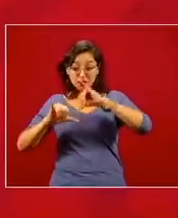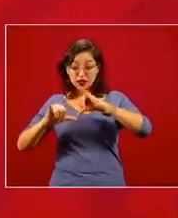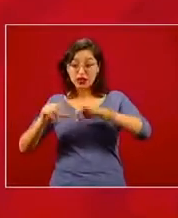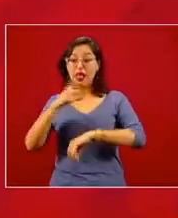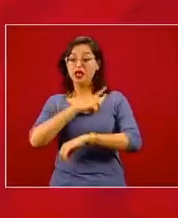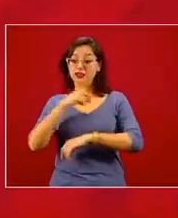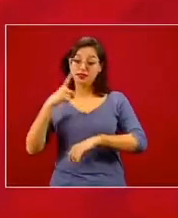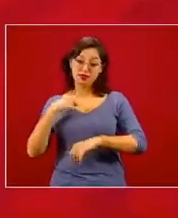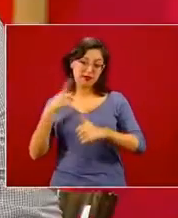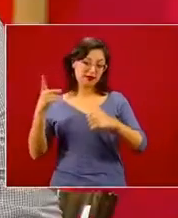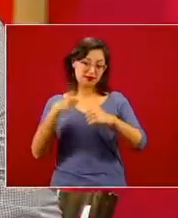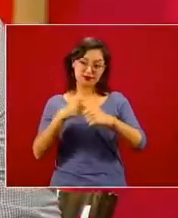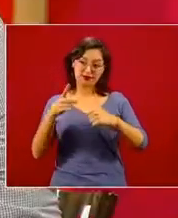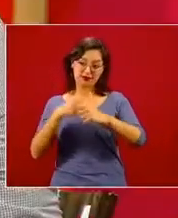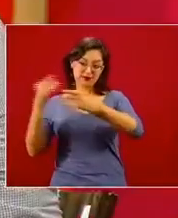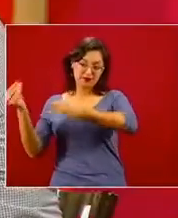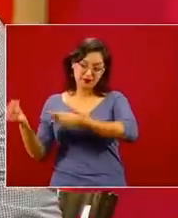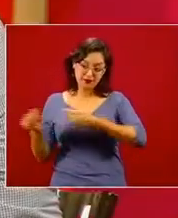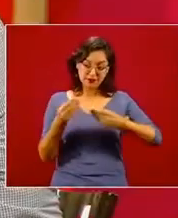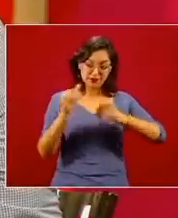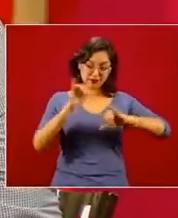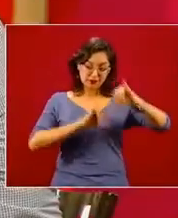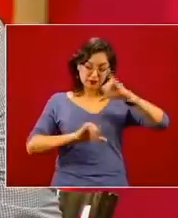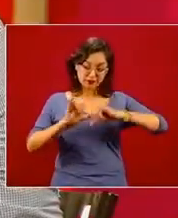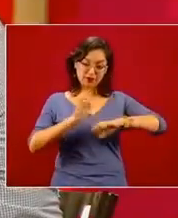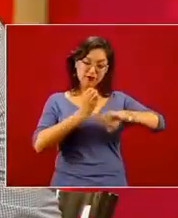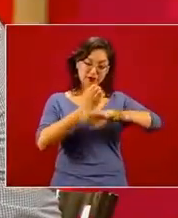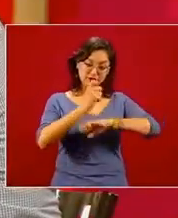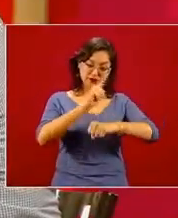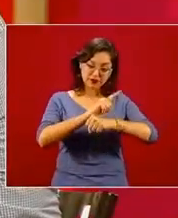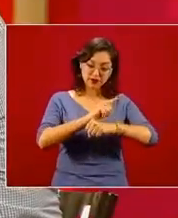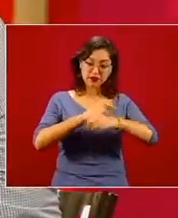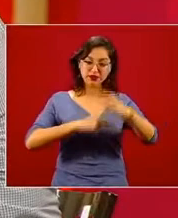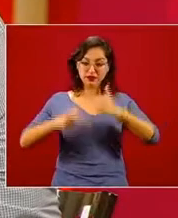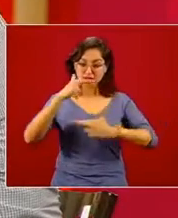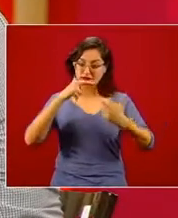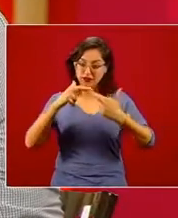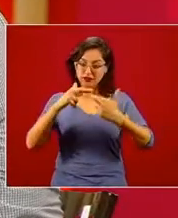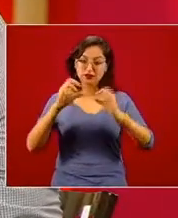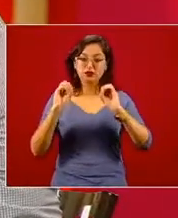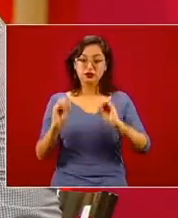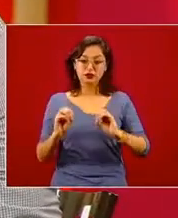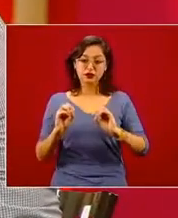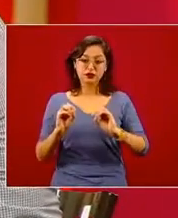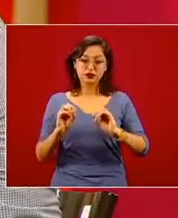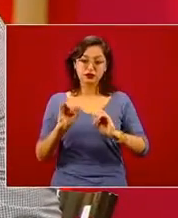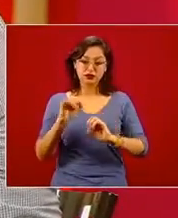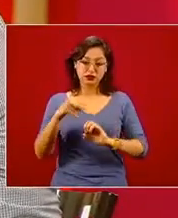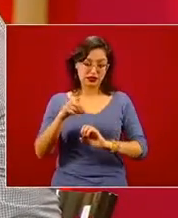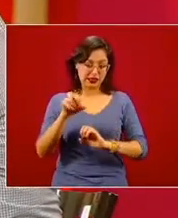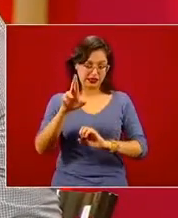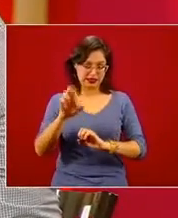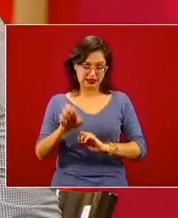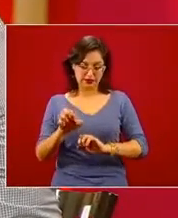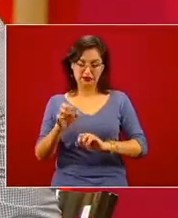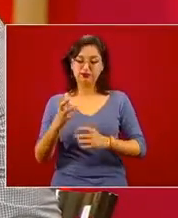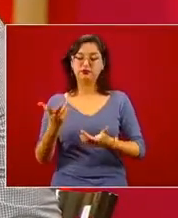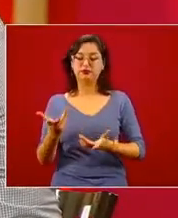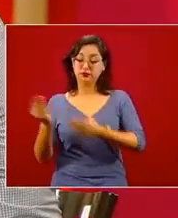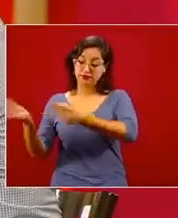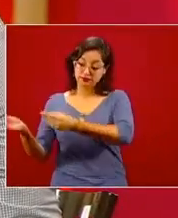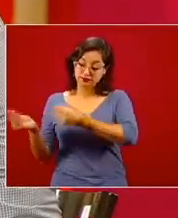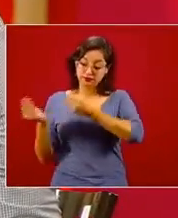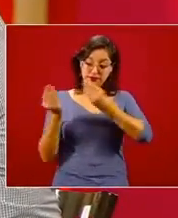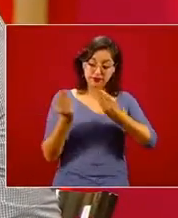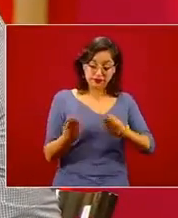un laboratorio de la red, ya sea un notice laboratorio the estatal, un system laboratorio that regional someone was tested, we need INVI. to receive Del this seguimiento test, que